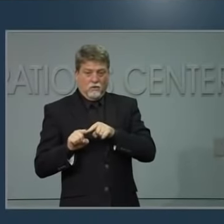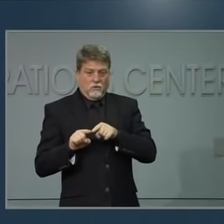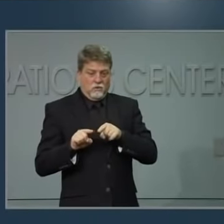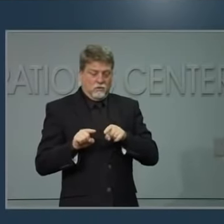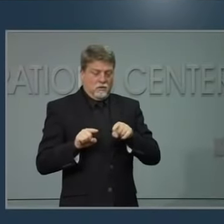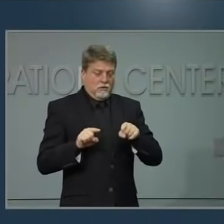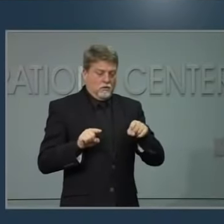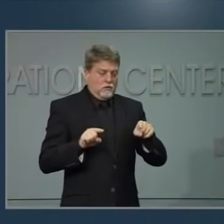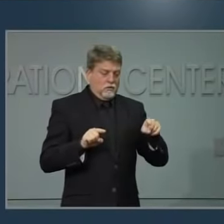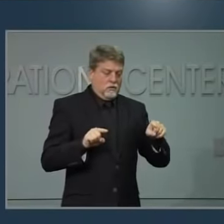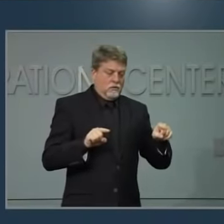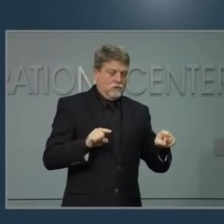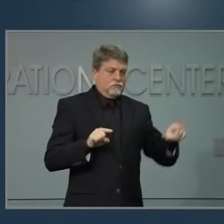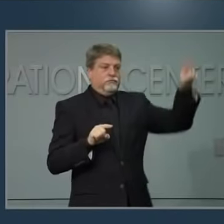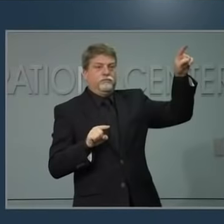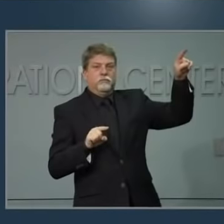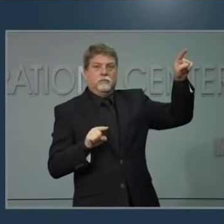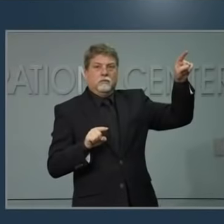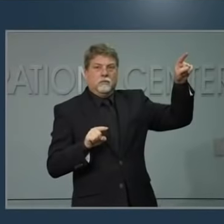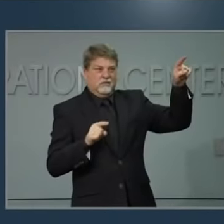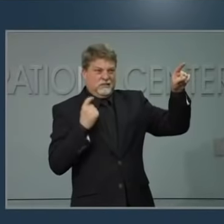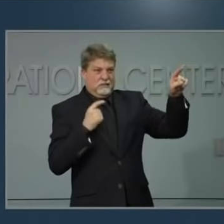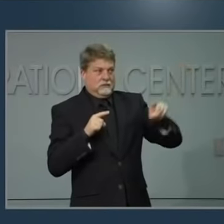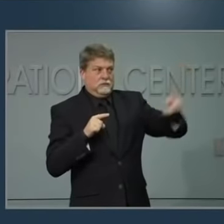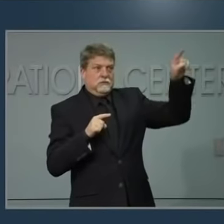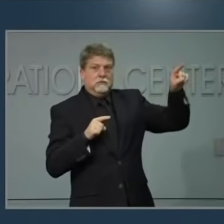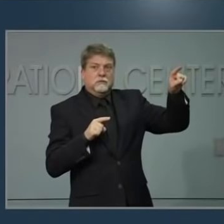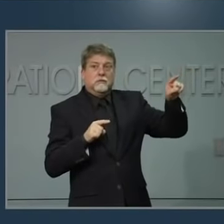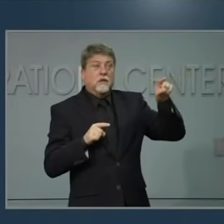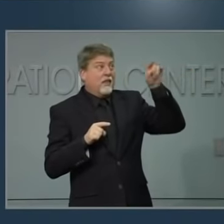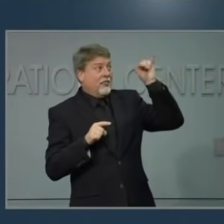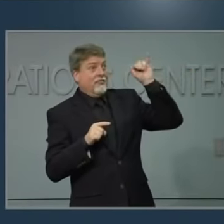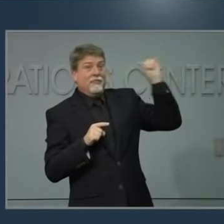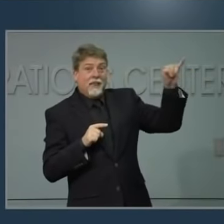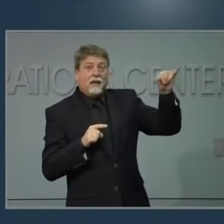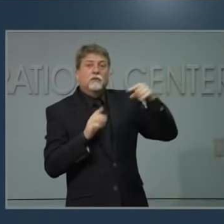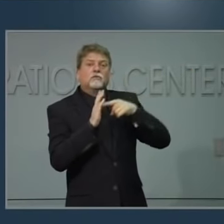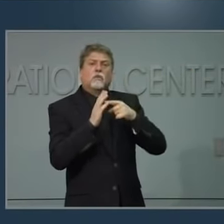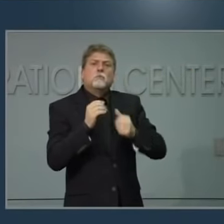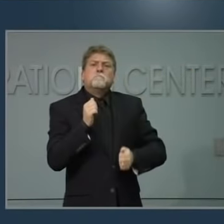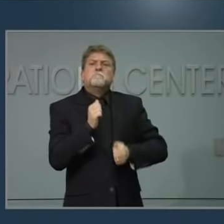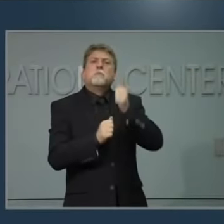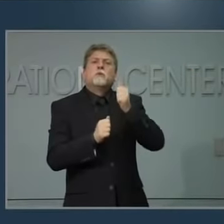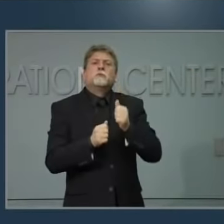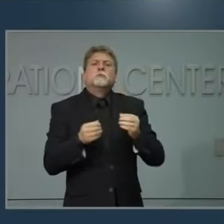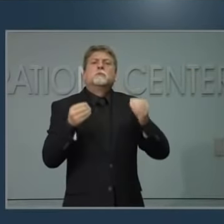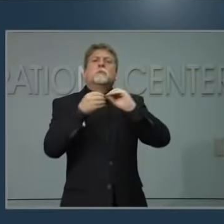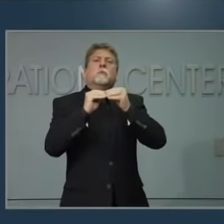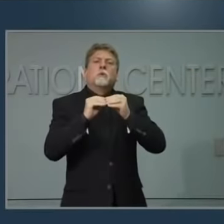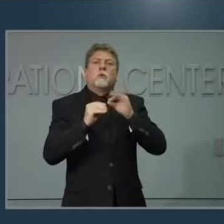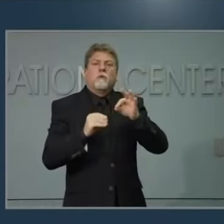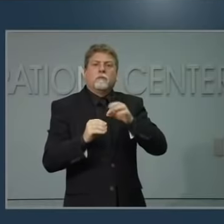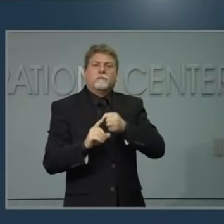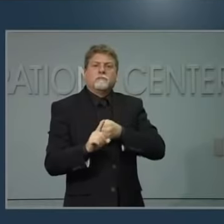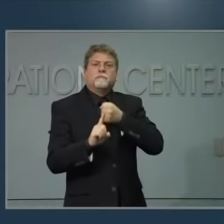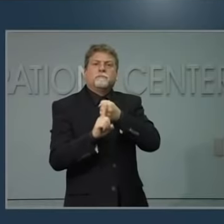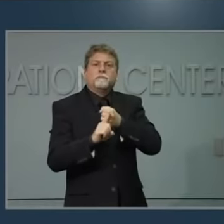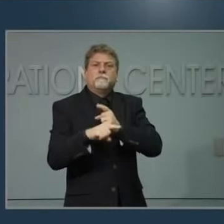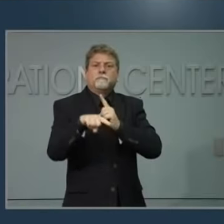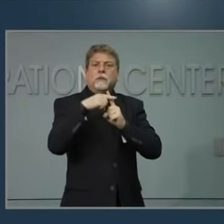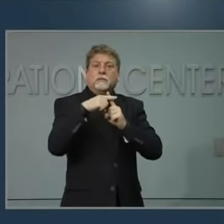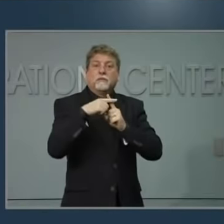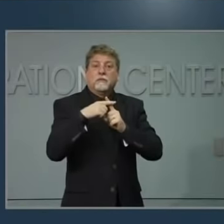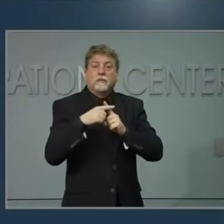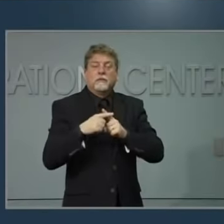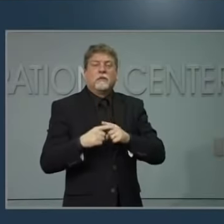increase. We are also experiencing our highest daily numbers of reported cases since the start of the pandemic. And if we narrow in on